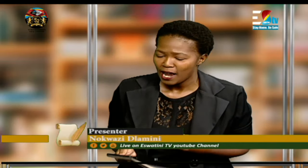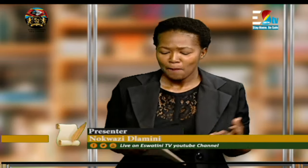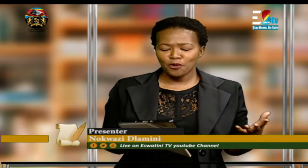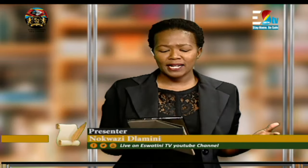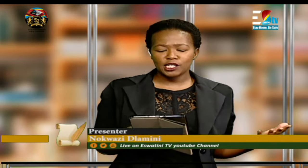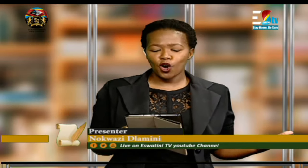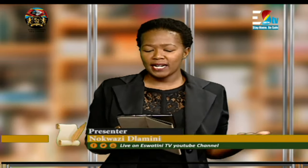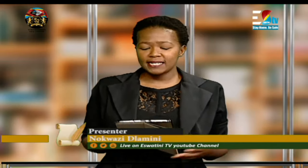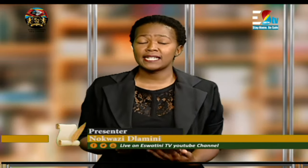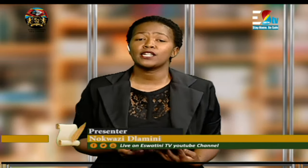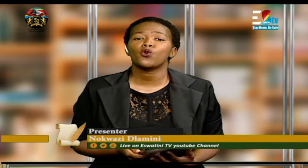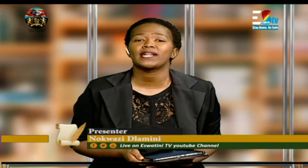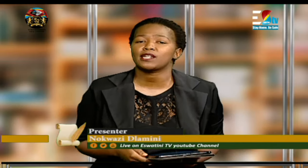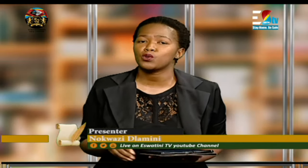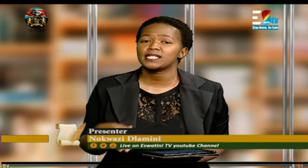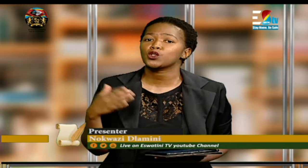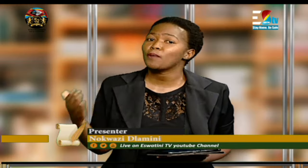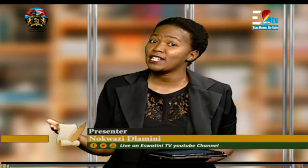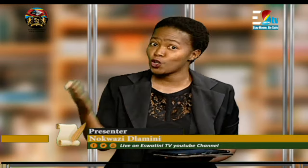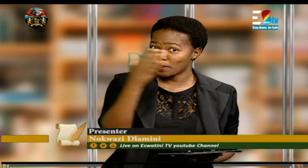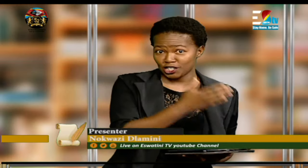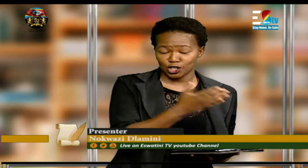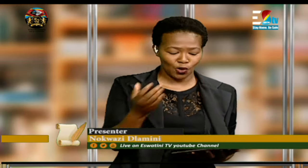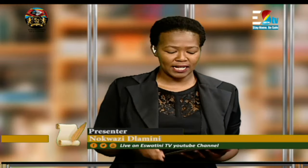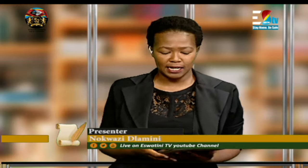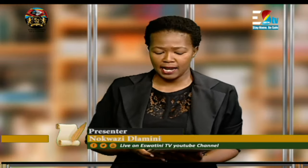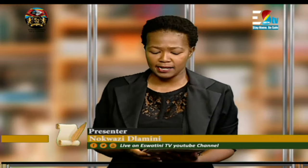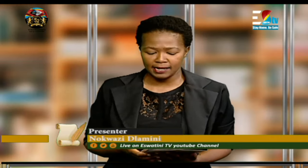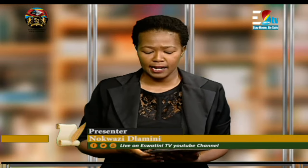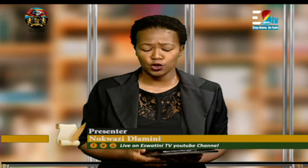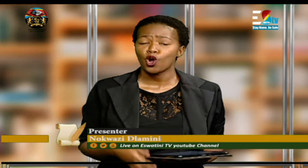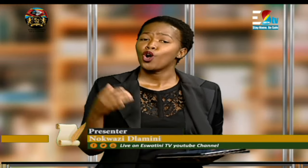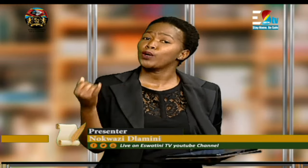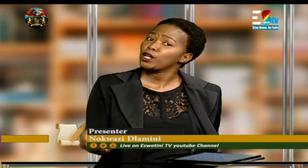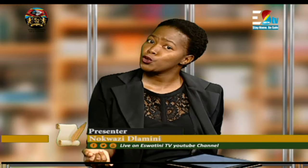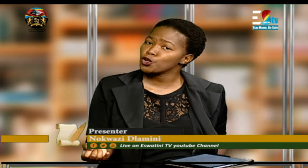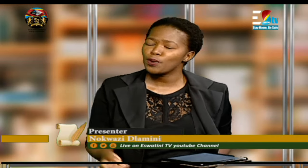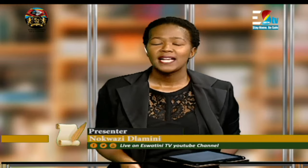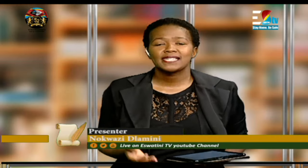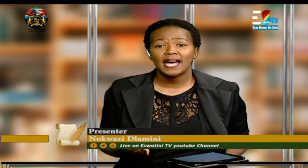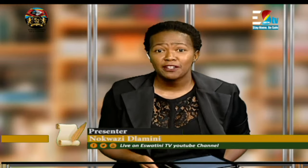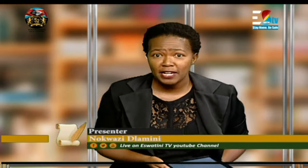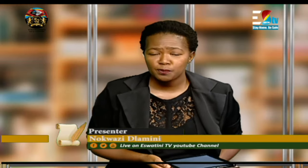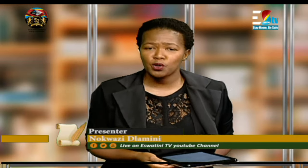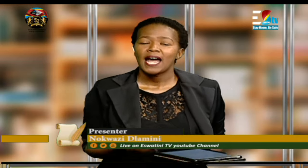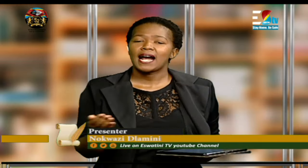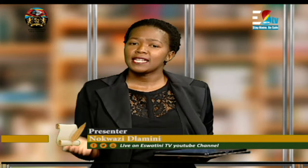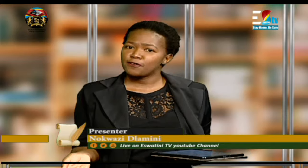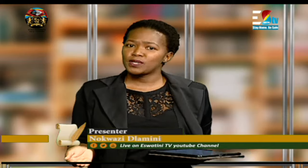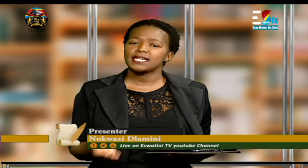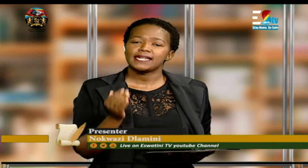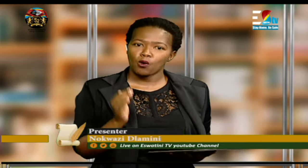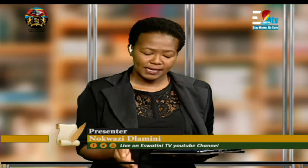Siswati. Mbukeli tikhona letinye tinkhundla tekuthi sichumane njengoba sishido kahle naLerato kuna YouTube, sinaye Facebook